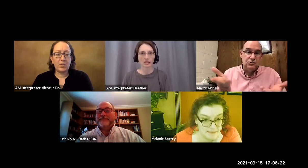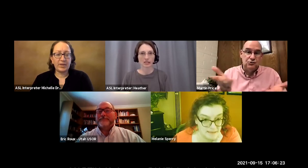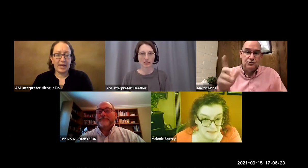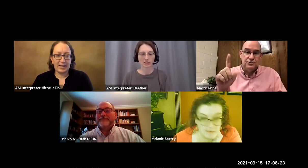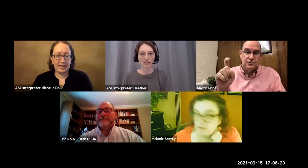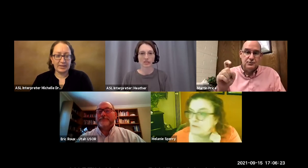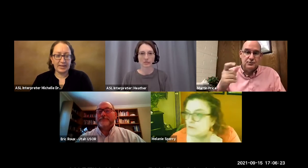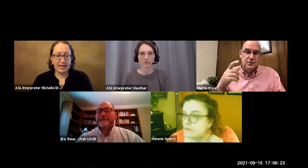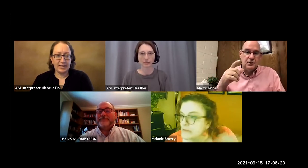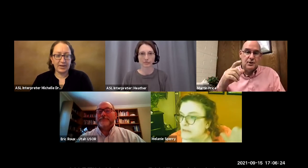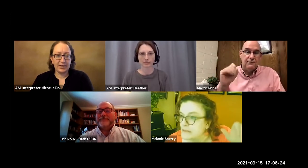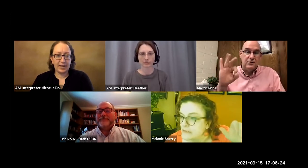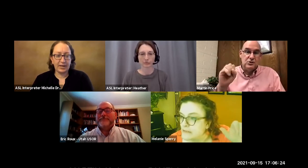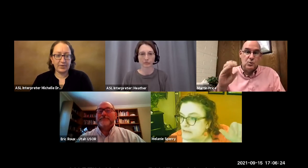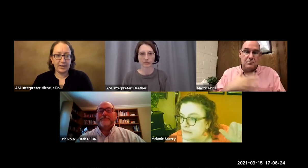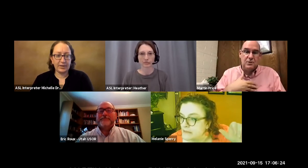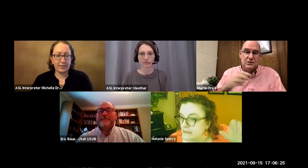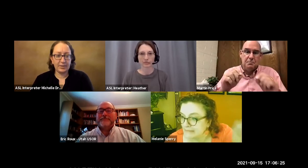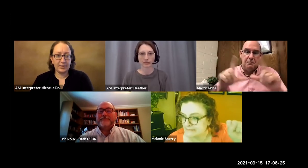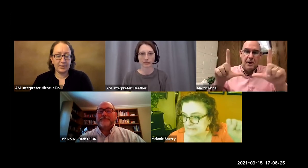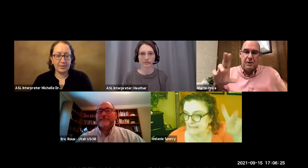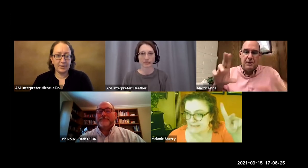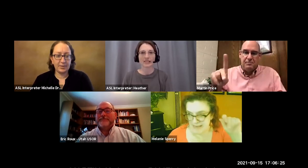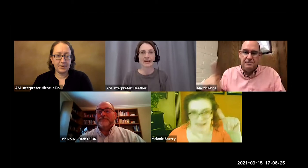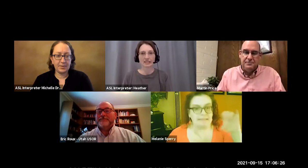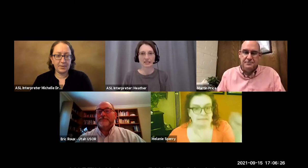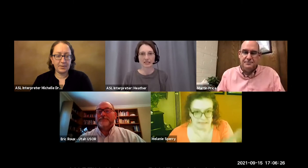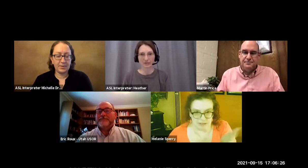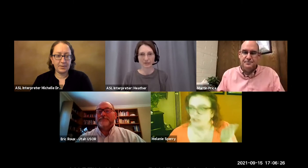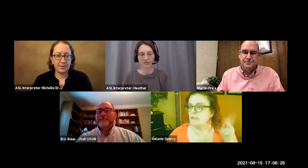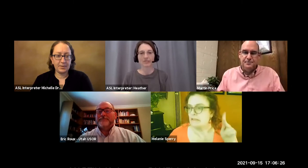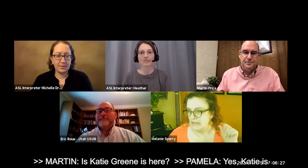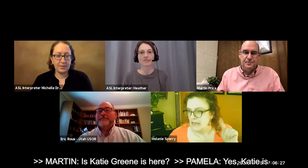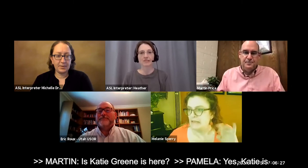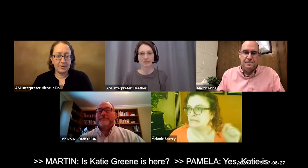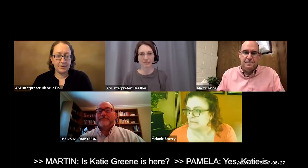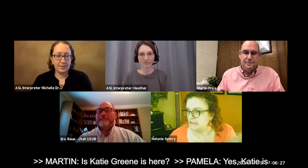Let's first of all go with Katie. Is Katie here? Katie Green? Yes.